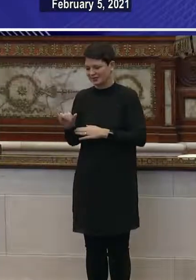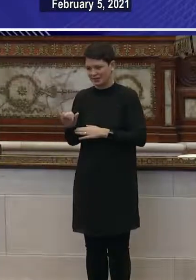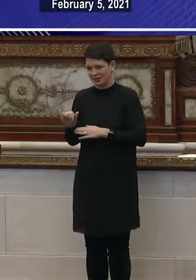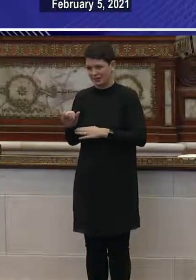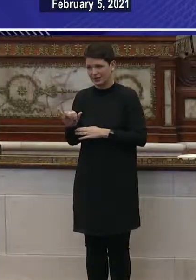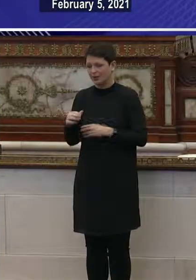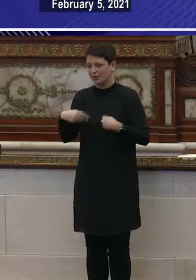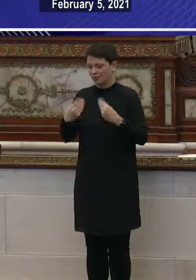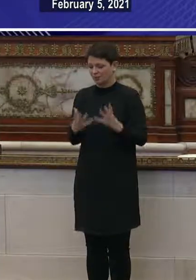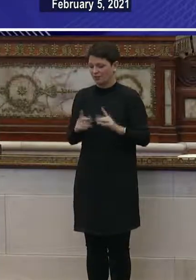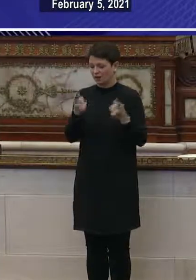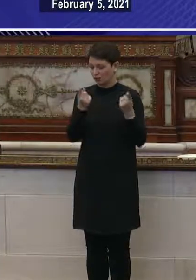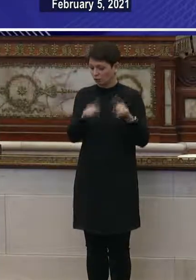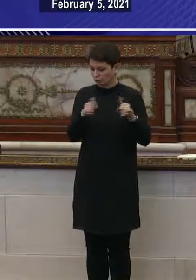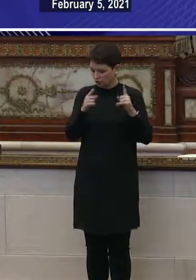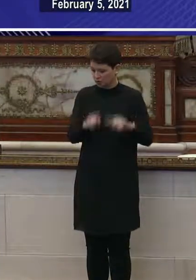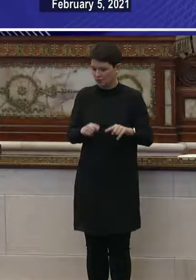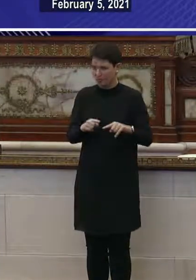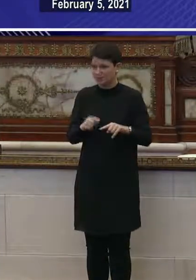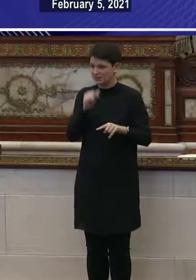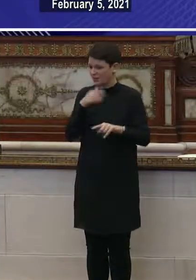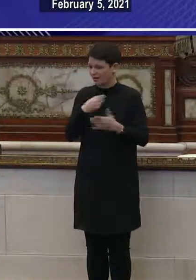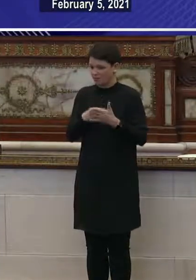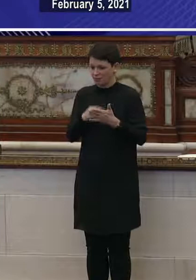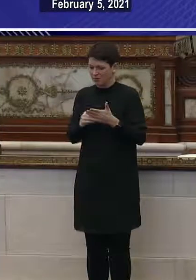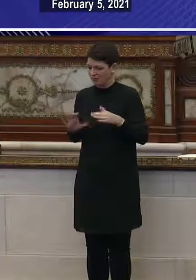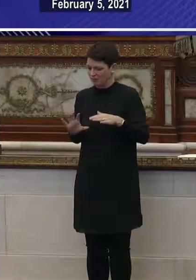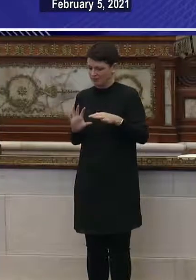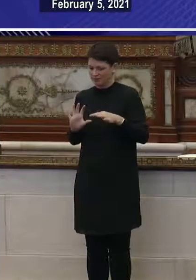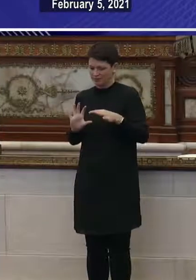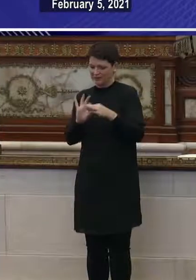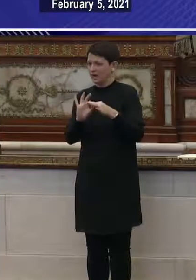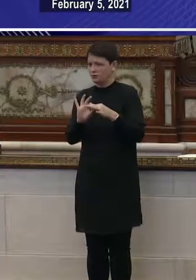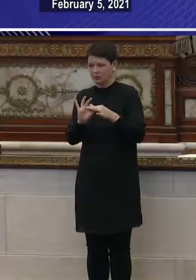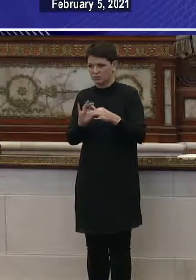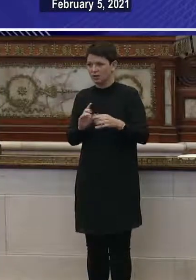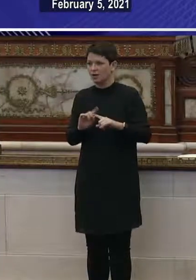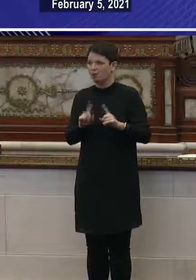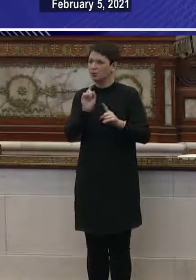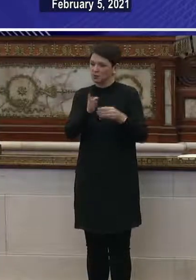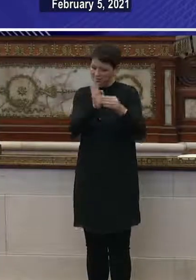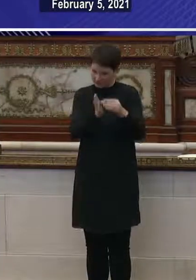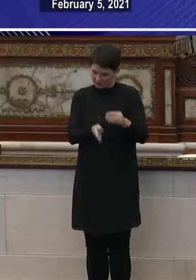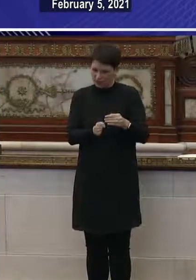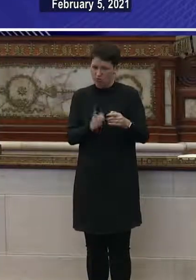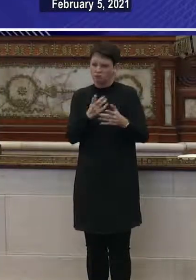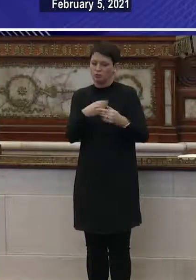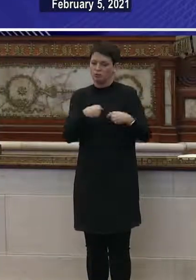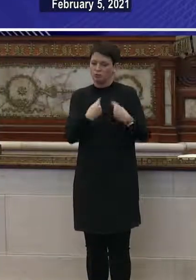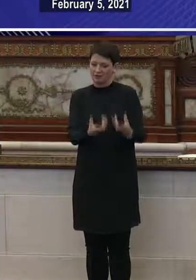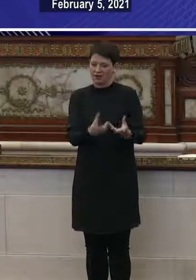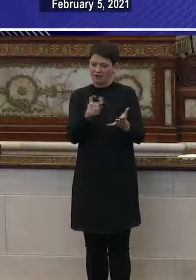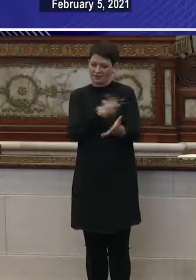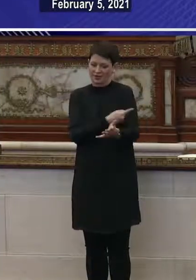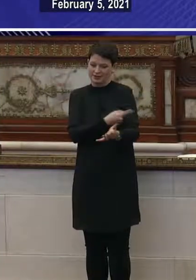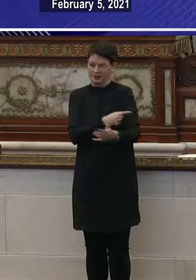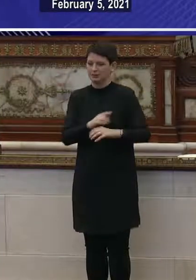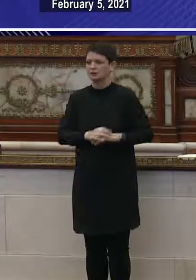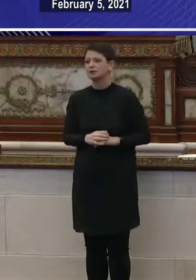provider agreement does not have funding attached to it. It's just an agreement that they must complete in order to receive vaccine.